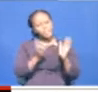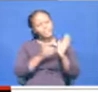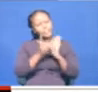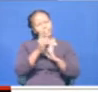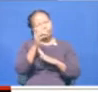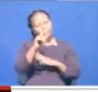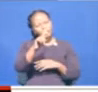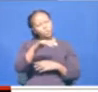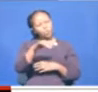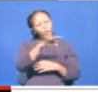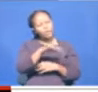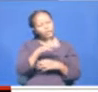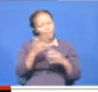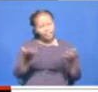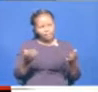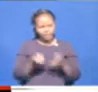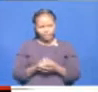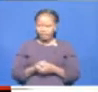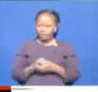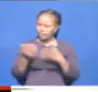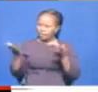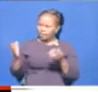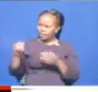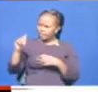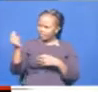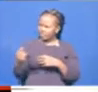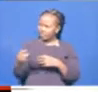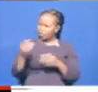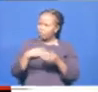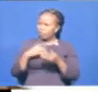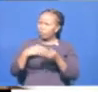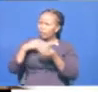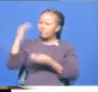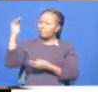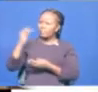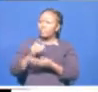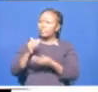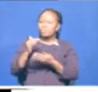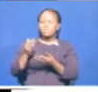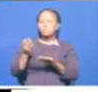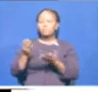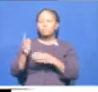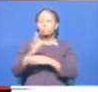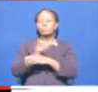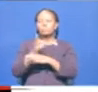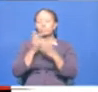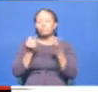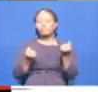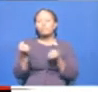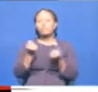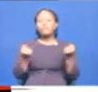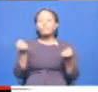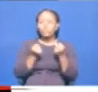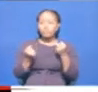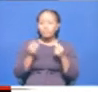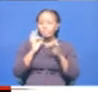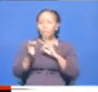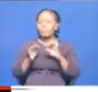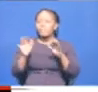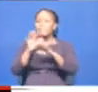appeals, at least in Kenya, is obviously the reduced need of vehicles. When you have everything within access,